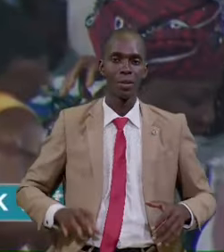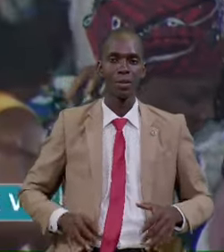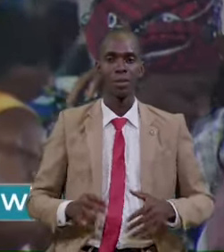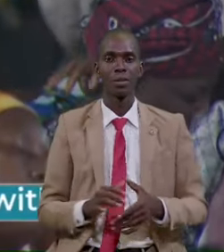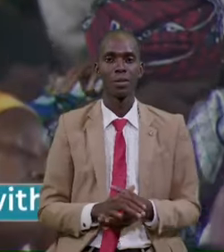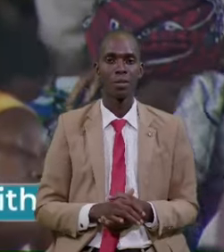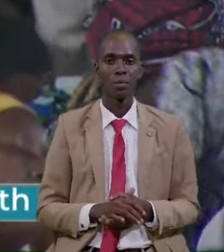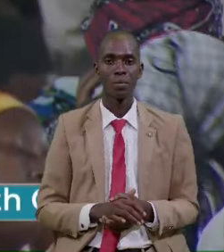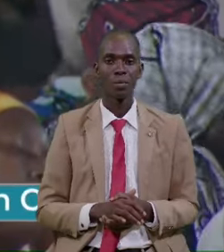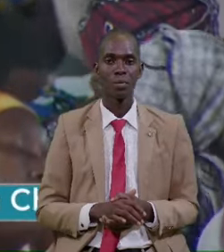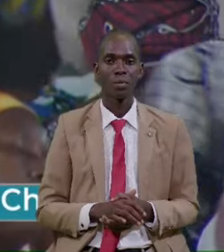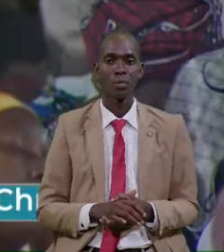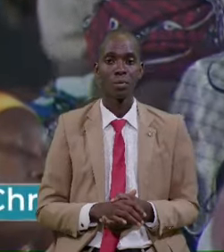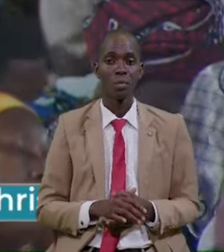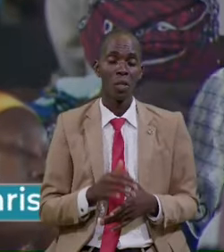It might be late tomorrow.